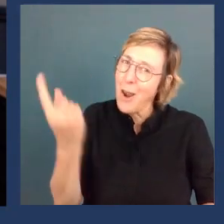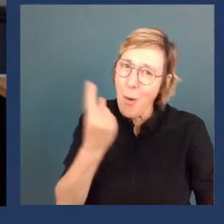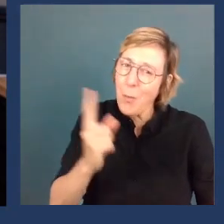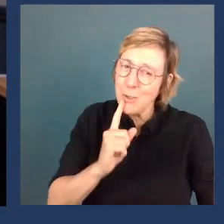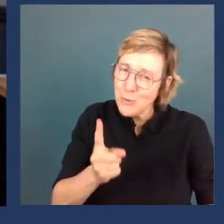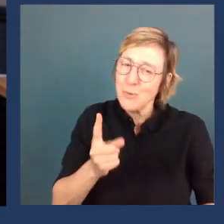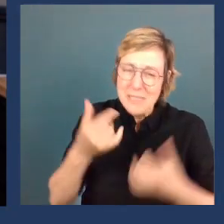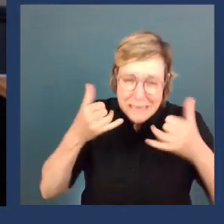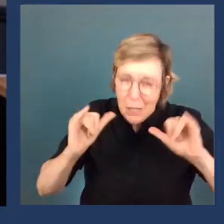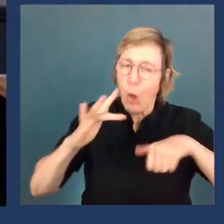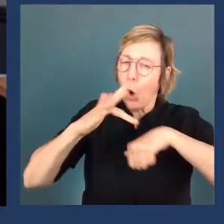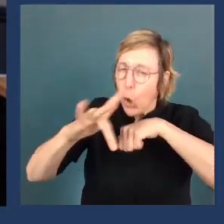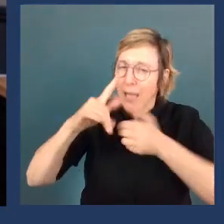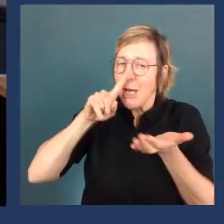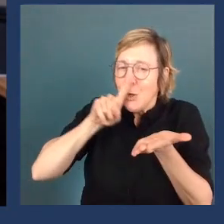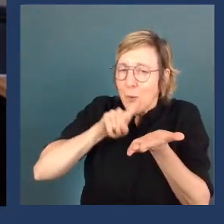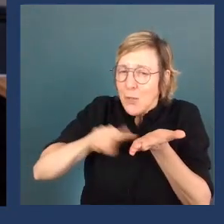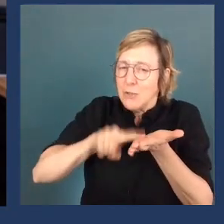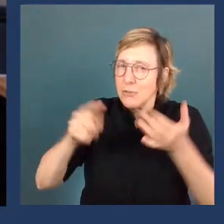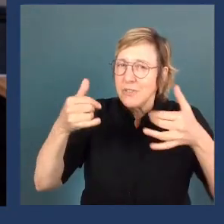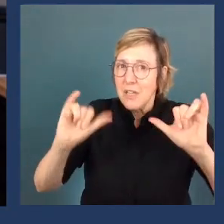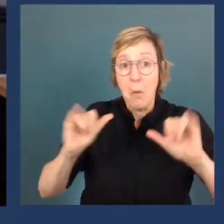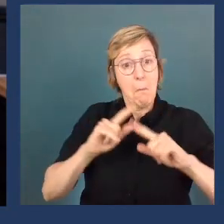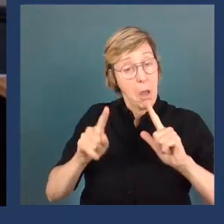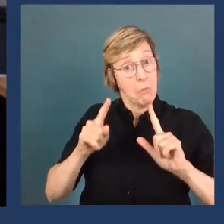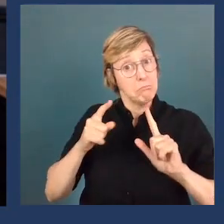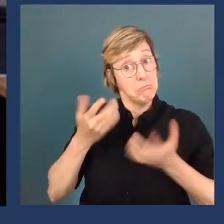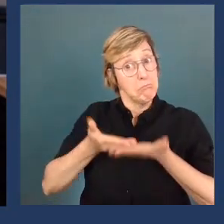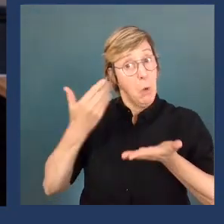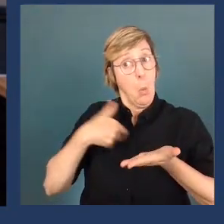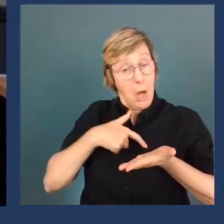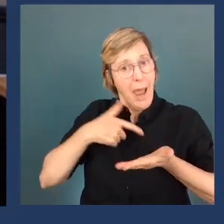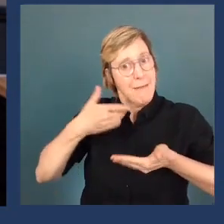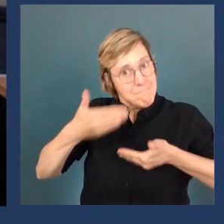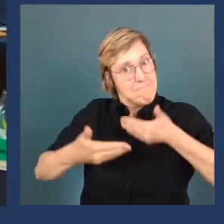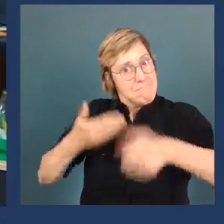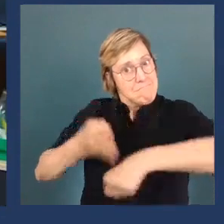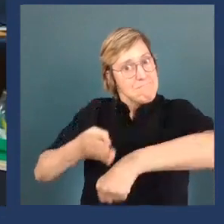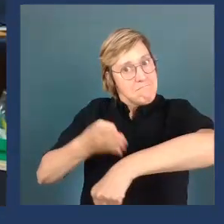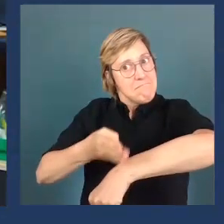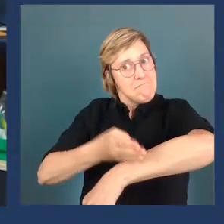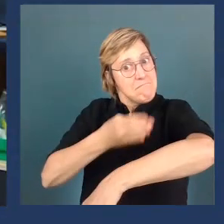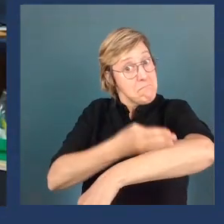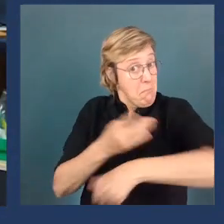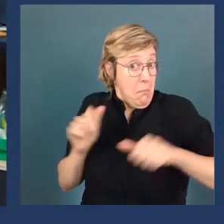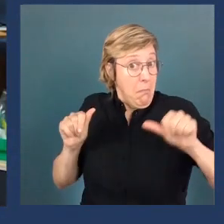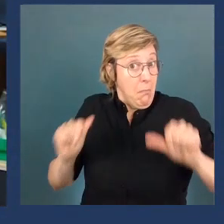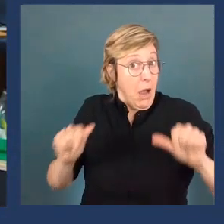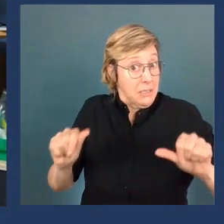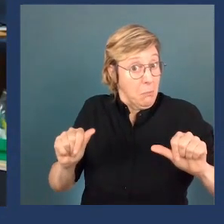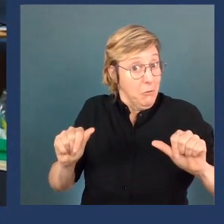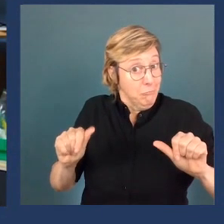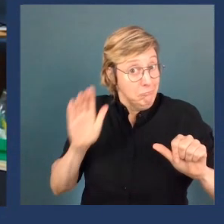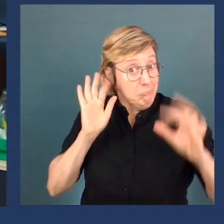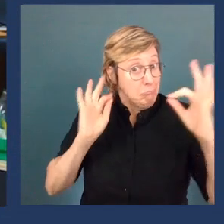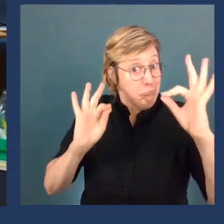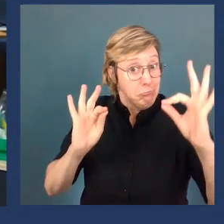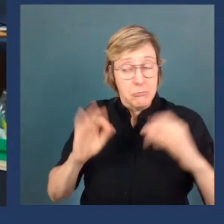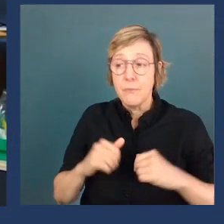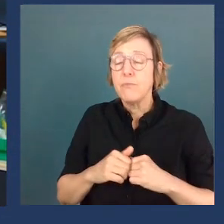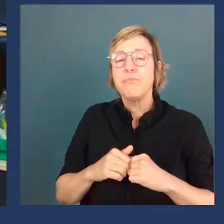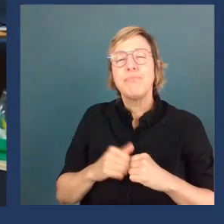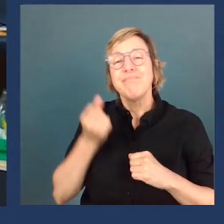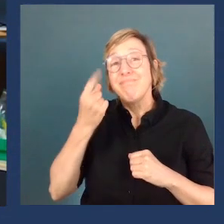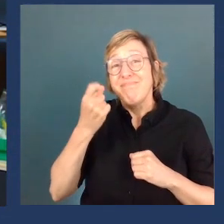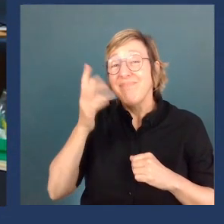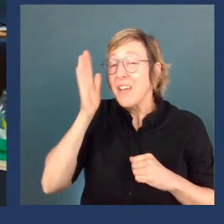research, but it is an indication that we're on the right track and that this is potentially viable. As we look to the future, one thing we do have to